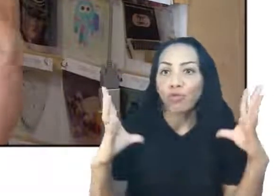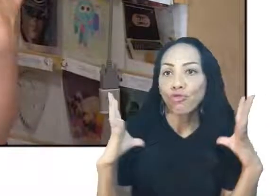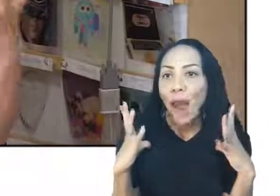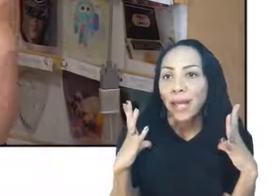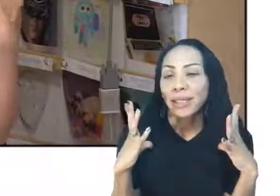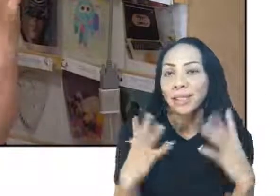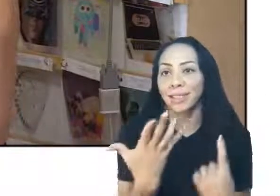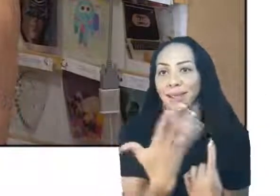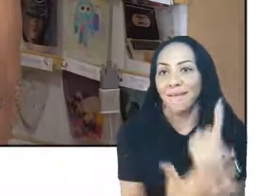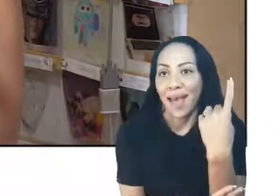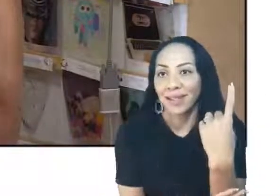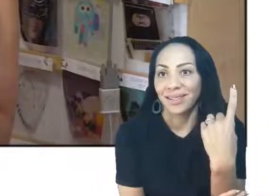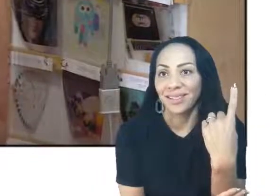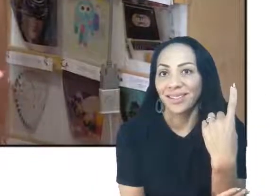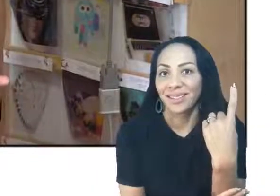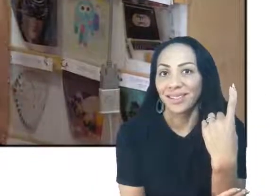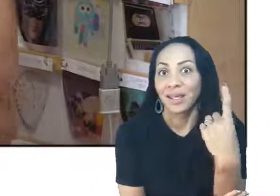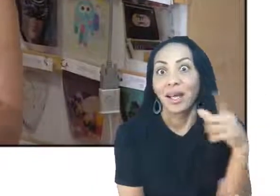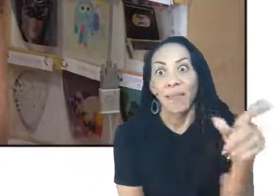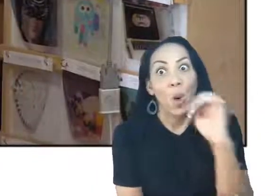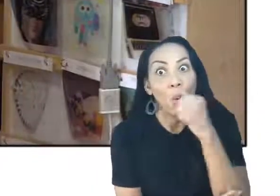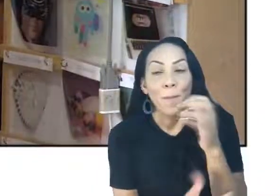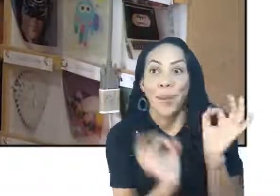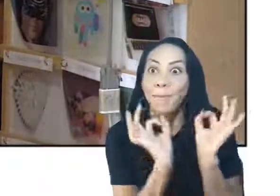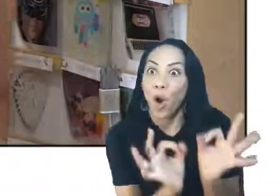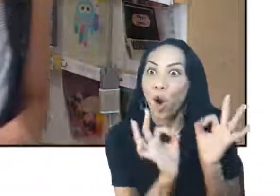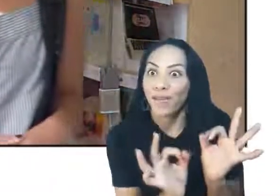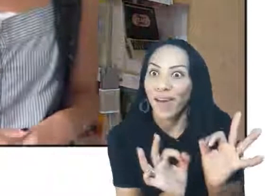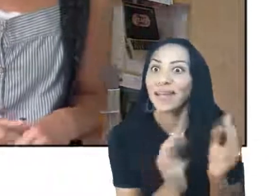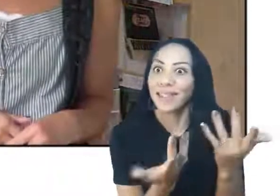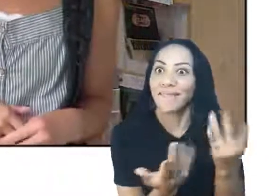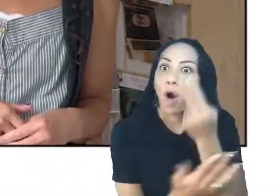would start to think about those offers like much earlier on.